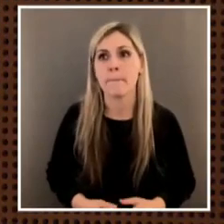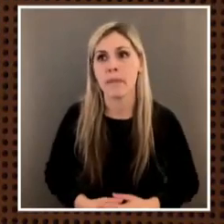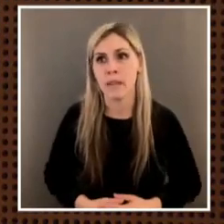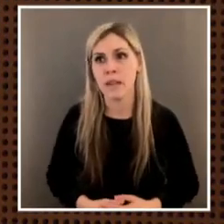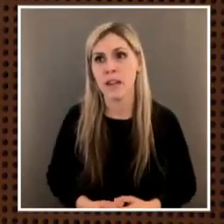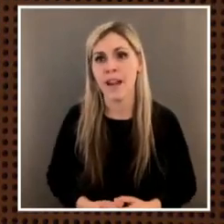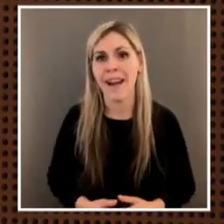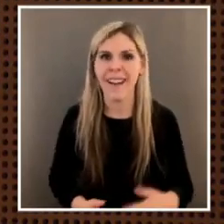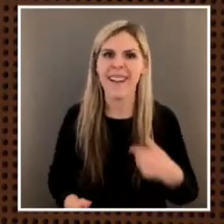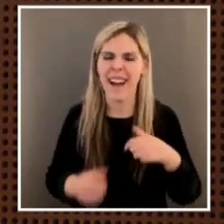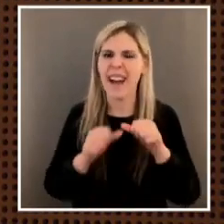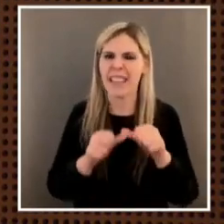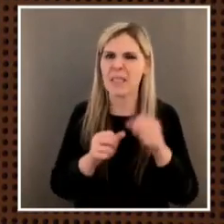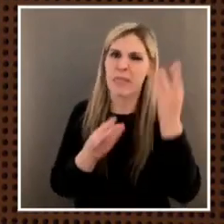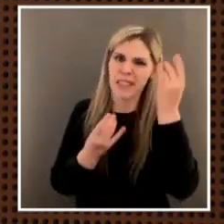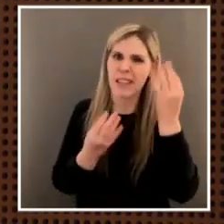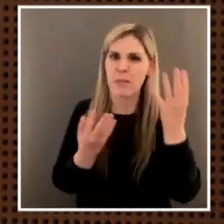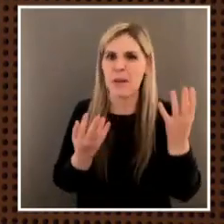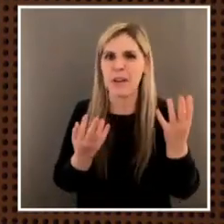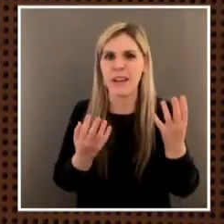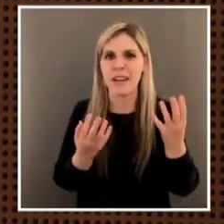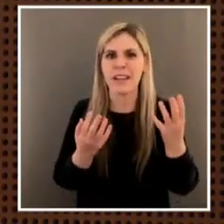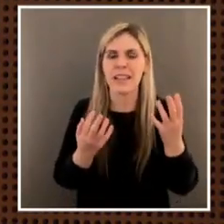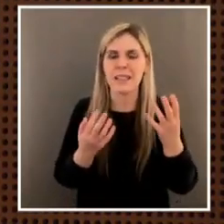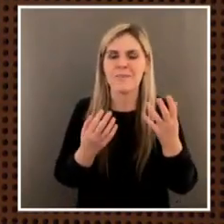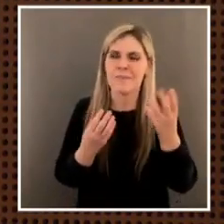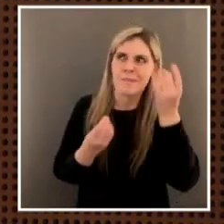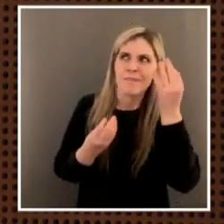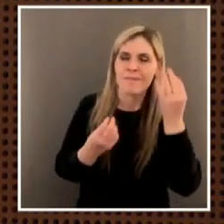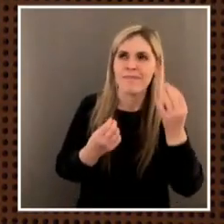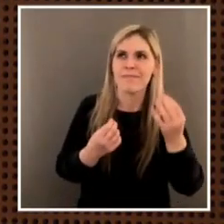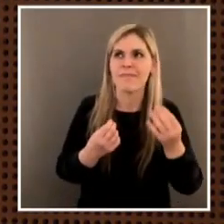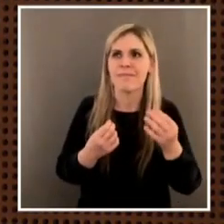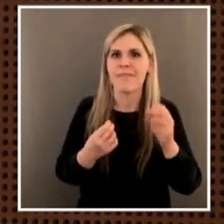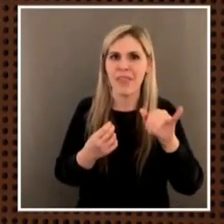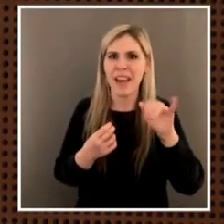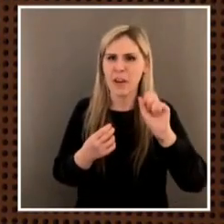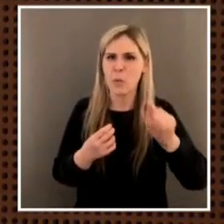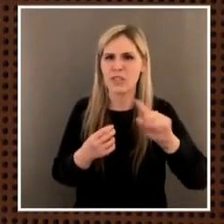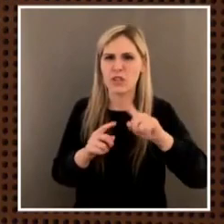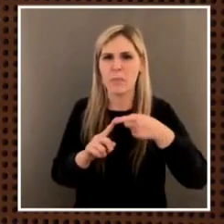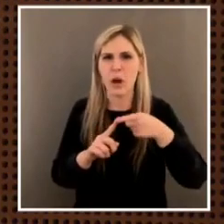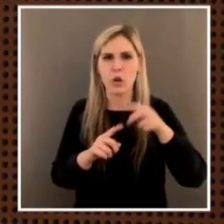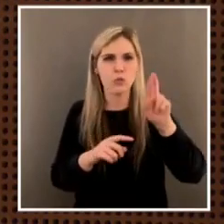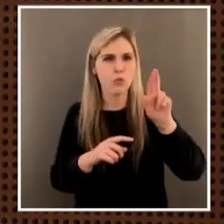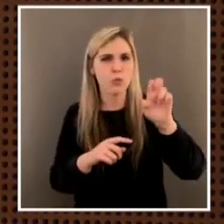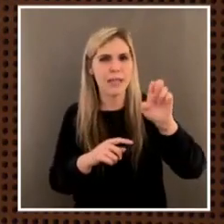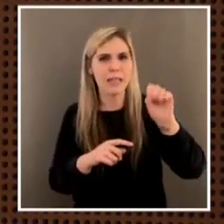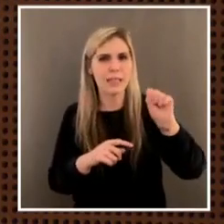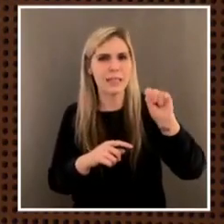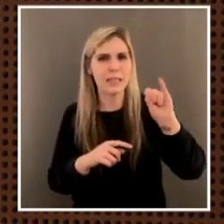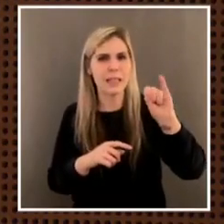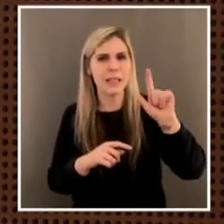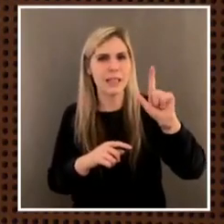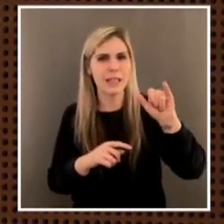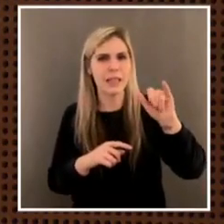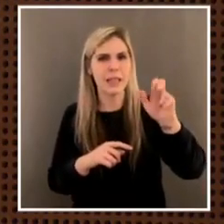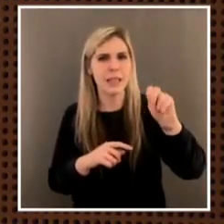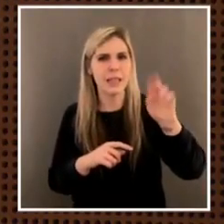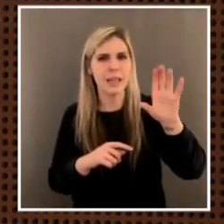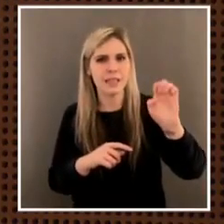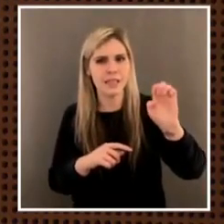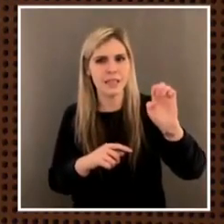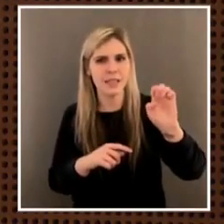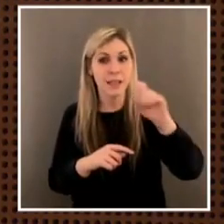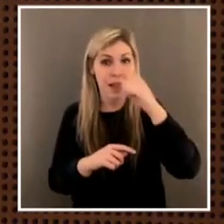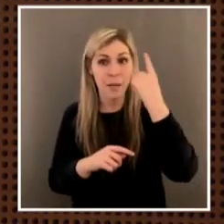And I keep thinking about, you know, this question of resilience and Black art making, that maybe there's a book